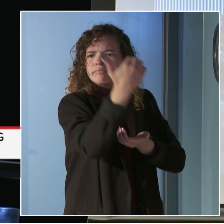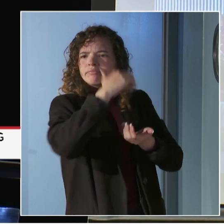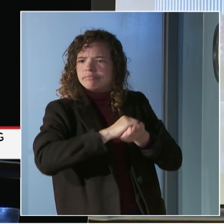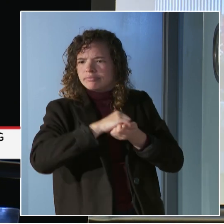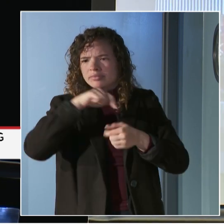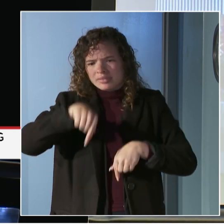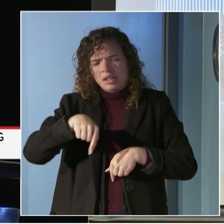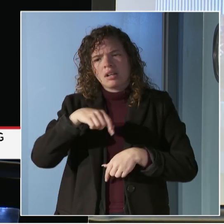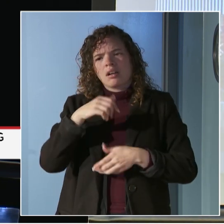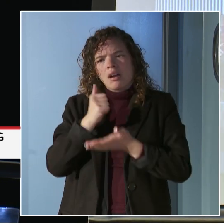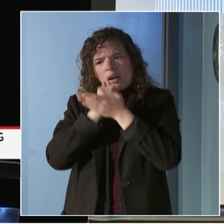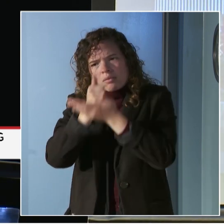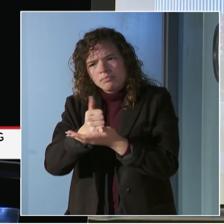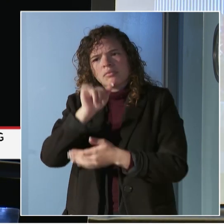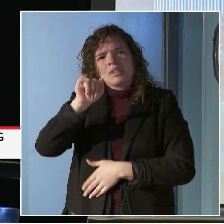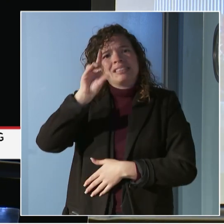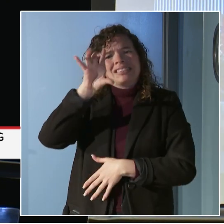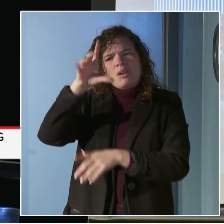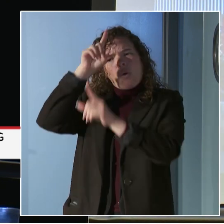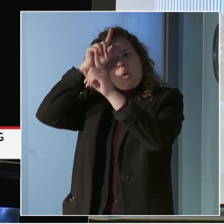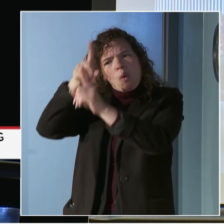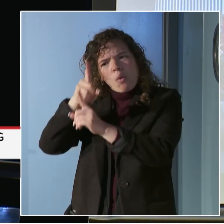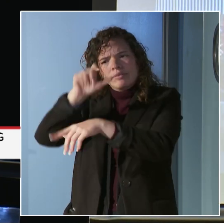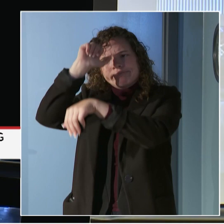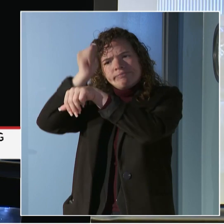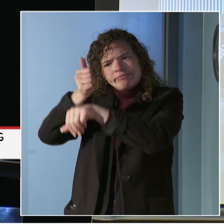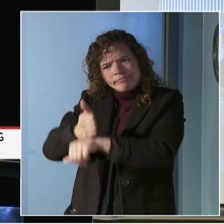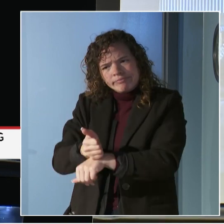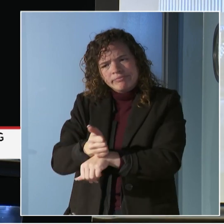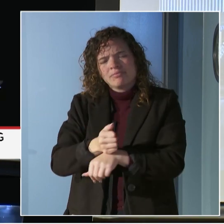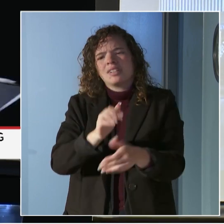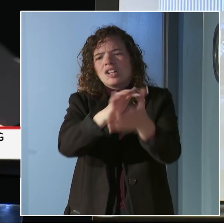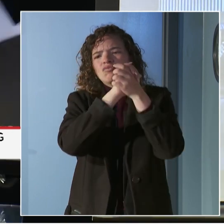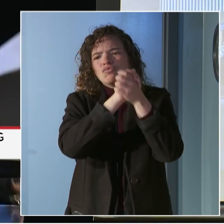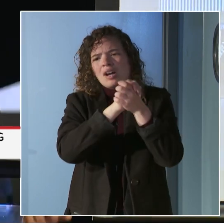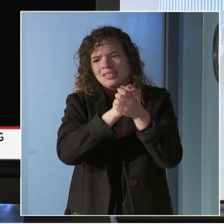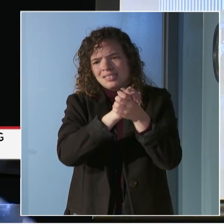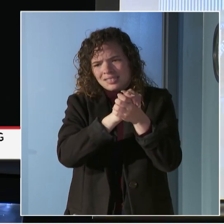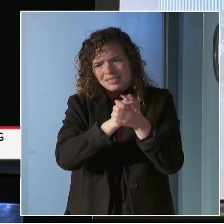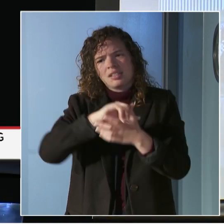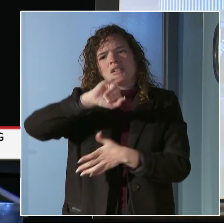And so I want to congratulate Jubilee and Sitar on this fantastic partnership. Thank you.